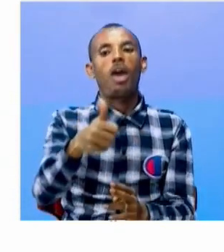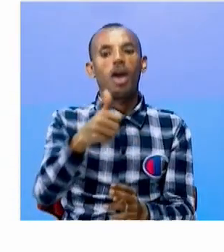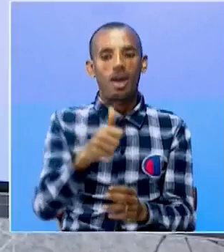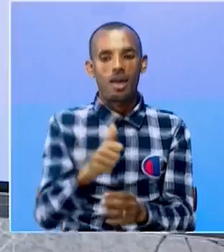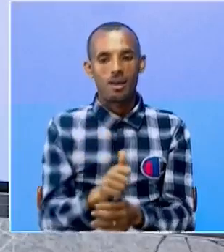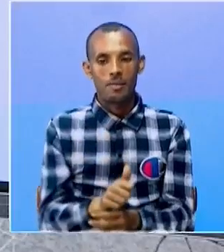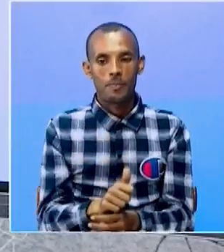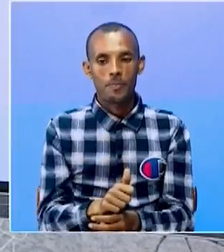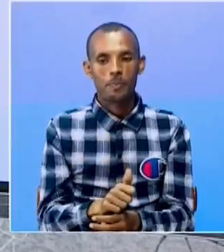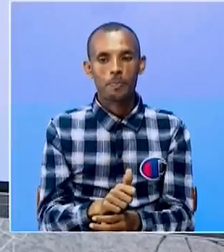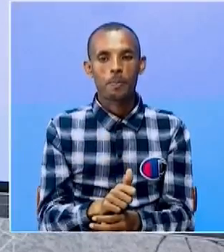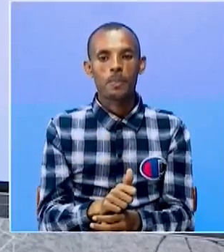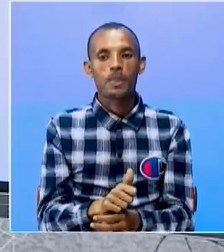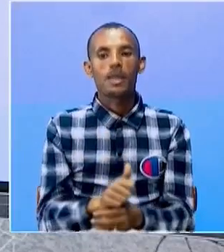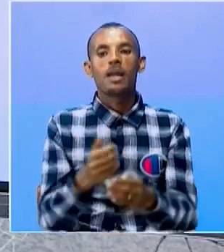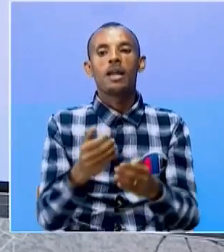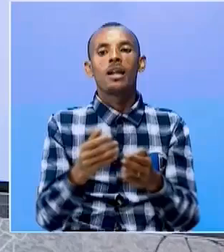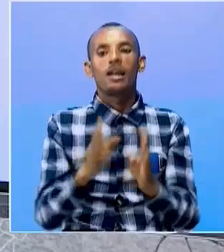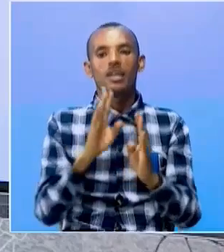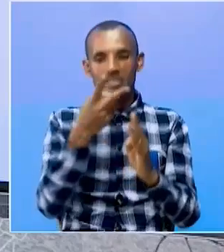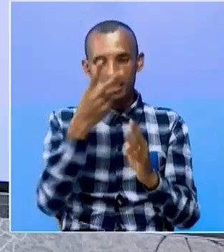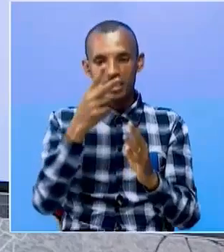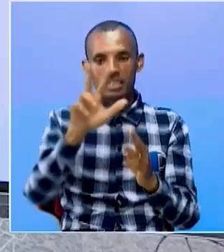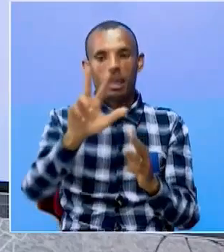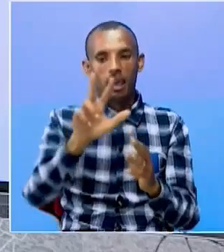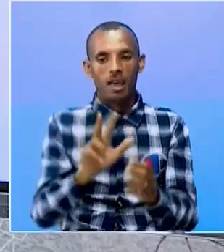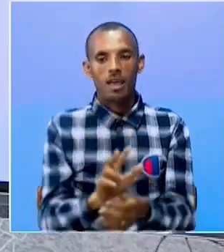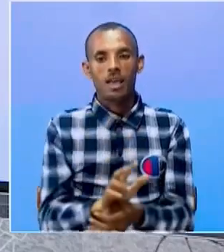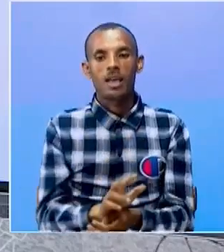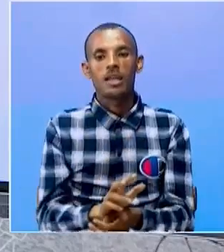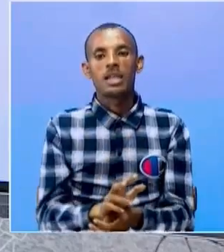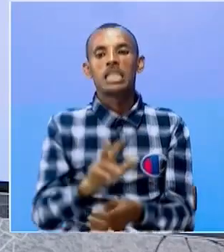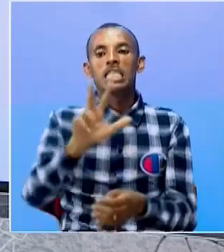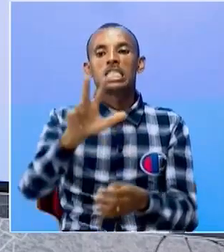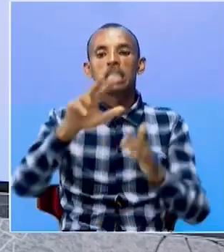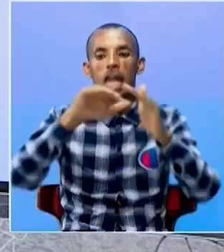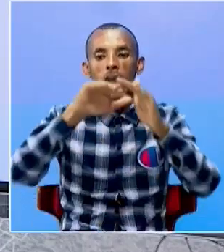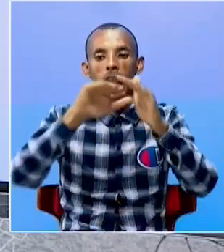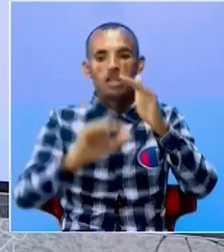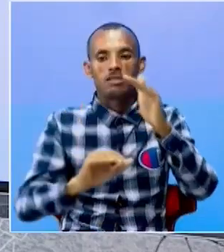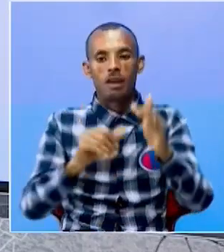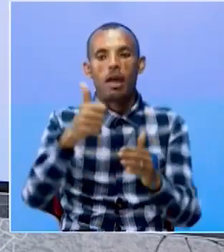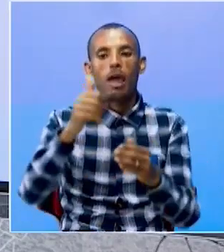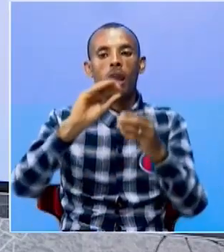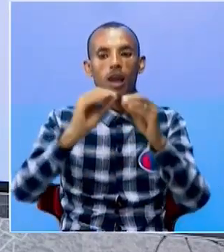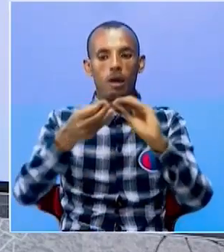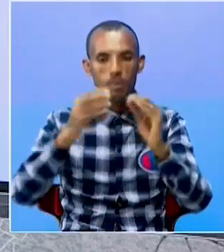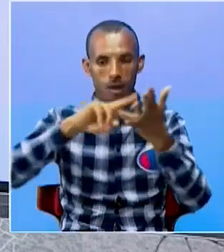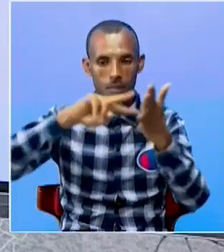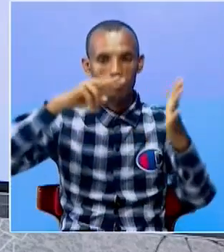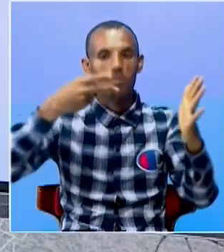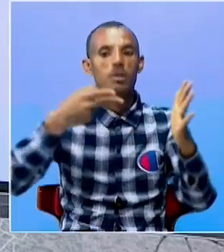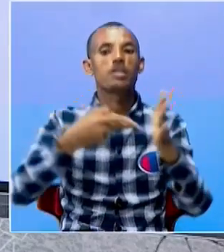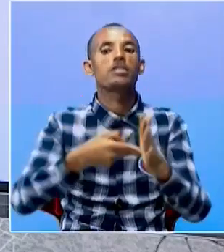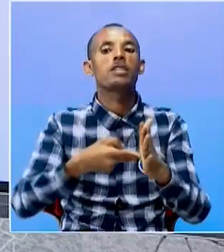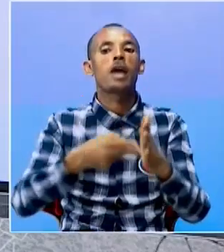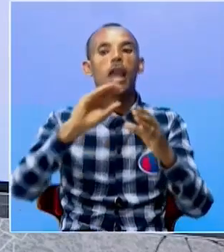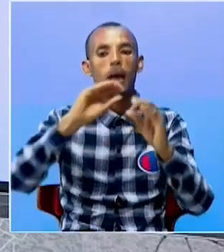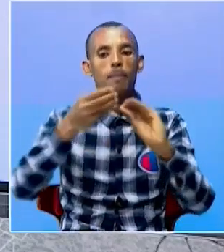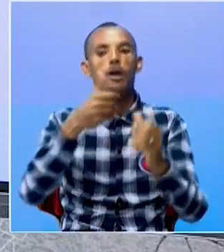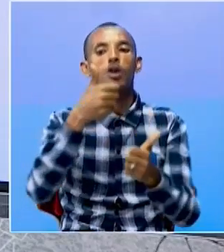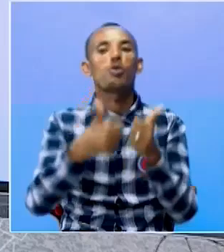number, less 3. So 3 less than a number means a number which